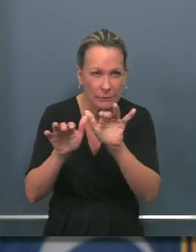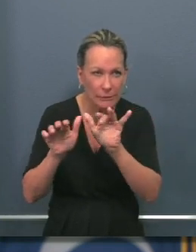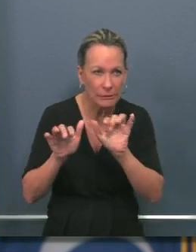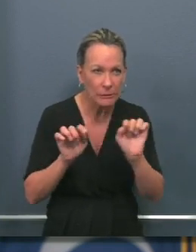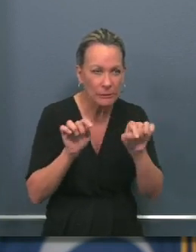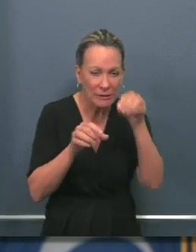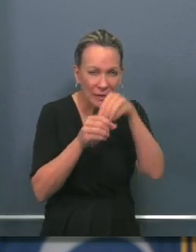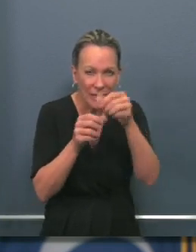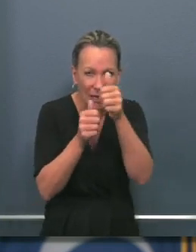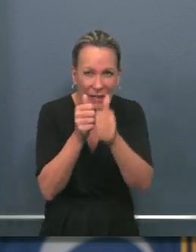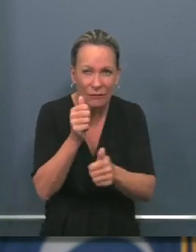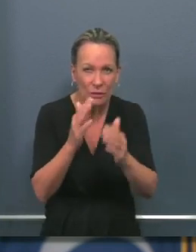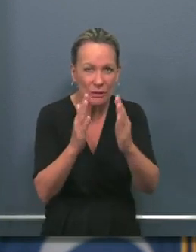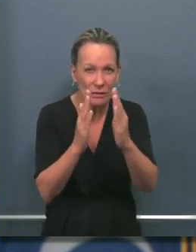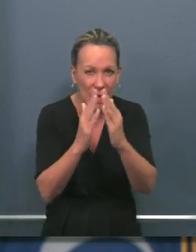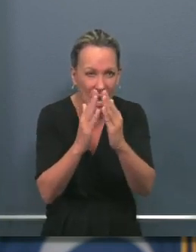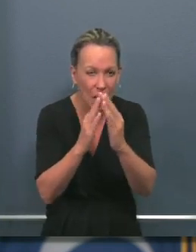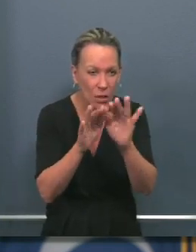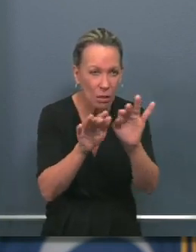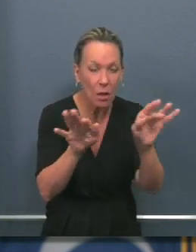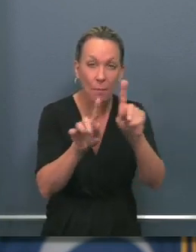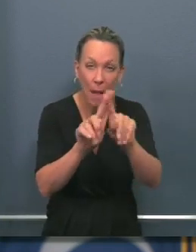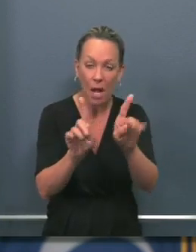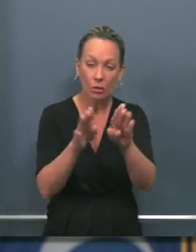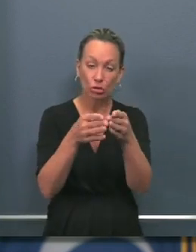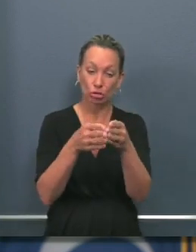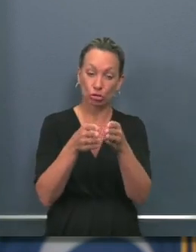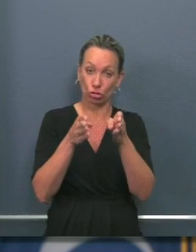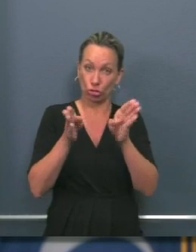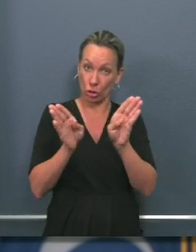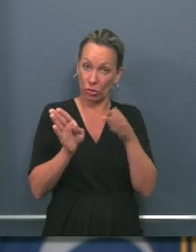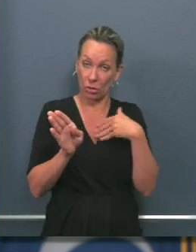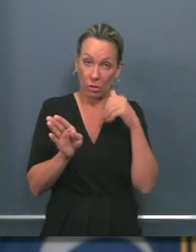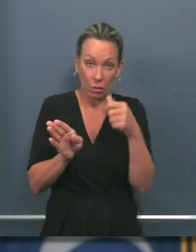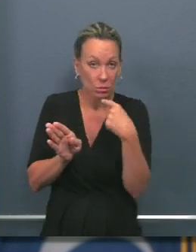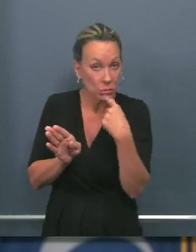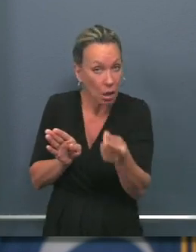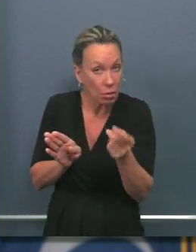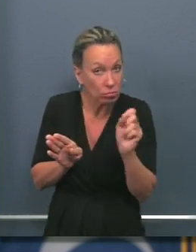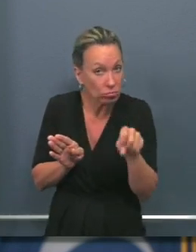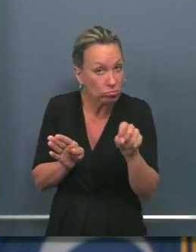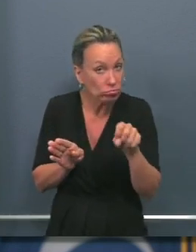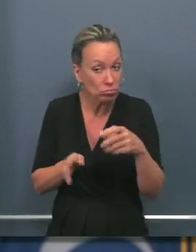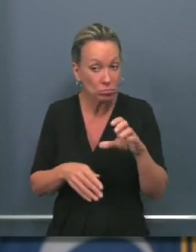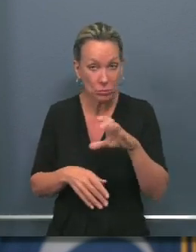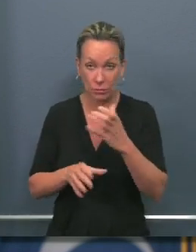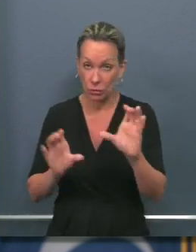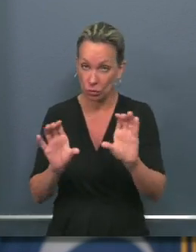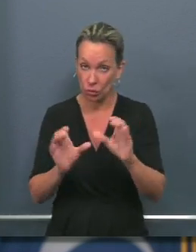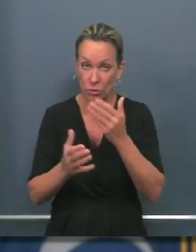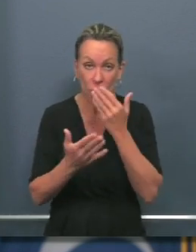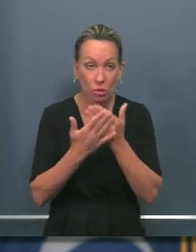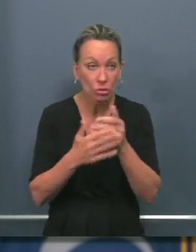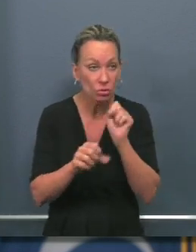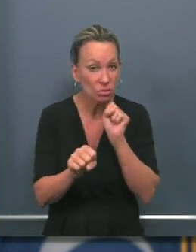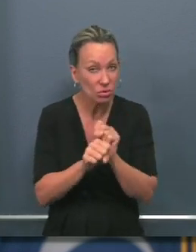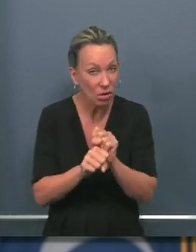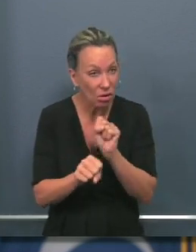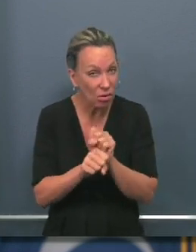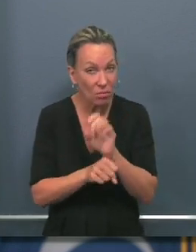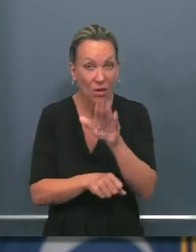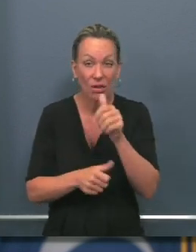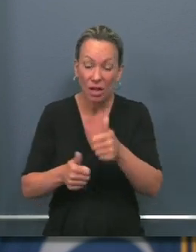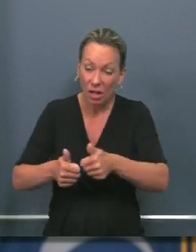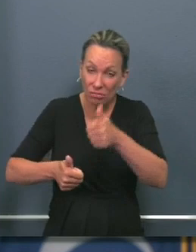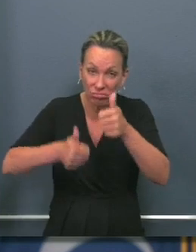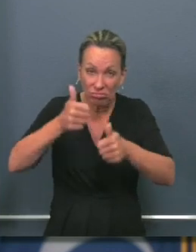And again, want to just thank all the local leaders for their outstanding job. And again, want to make the point that we need